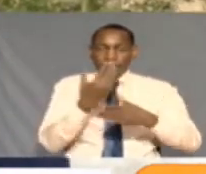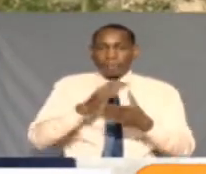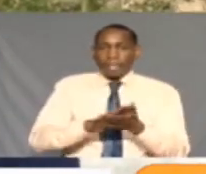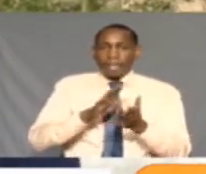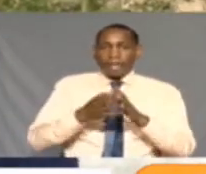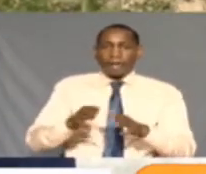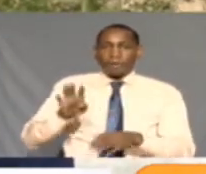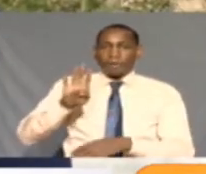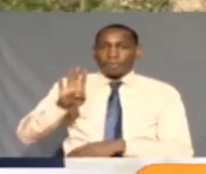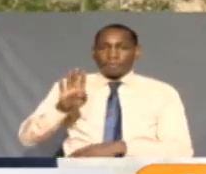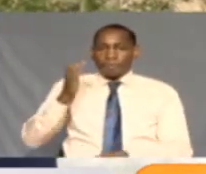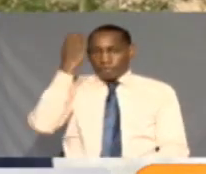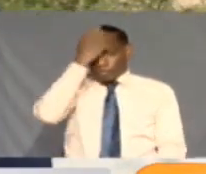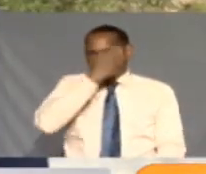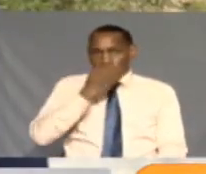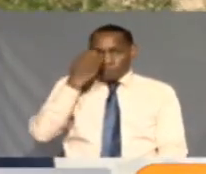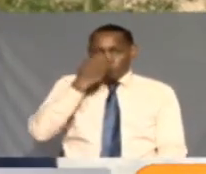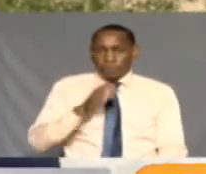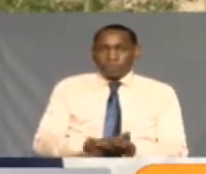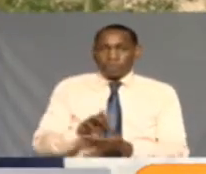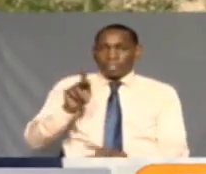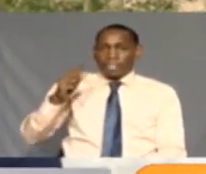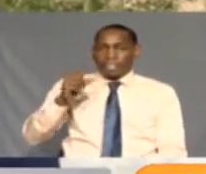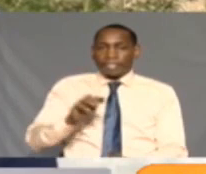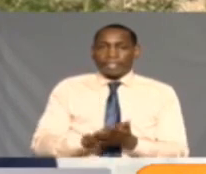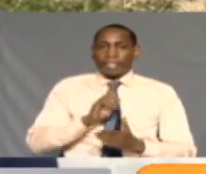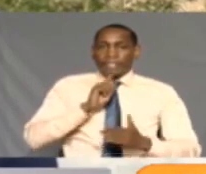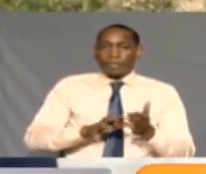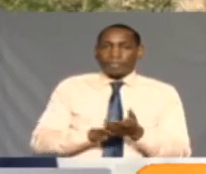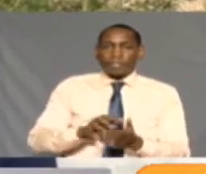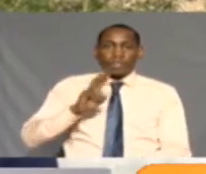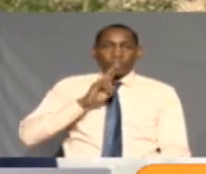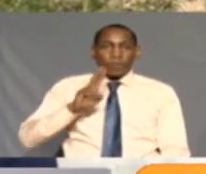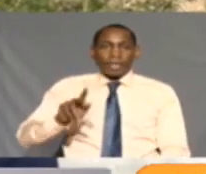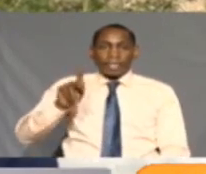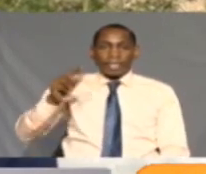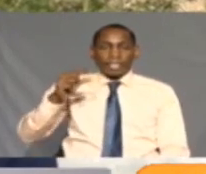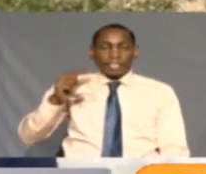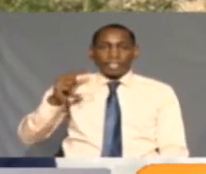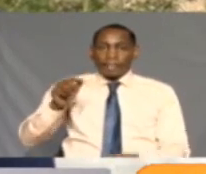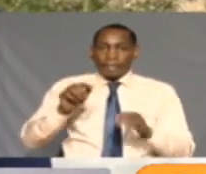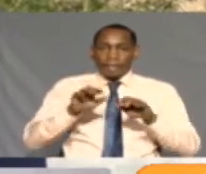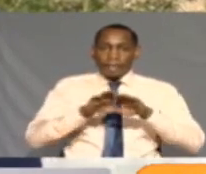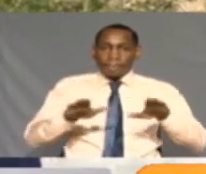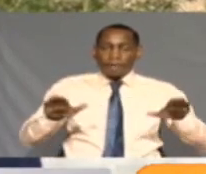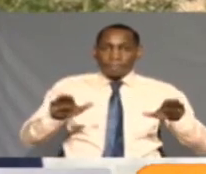€4 per kilo. So you say if you're a 200 kilo farm,